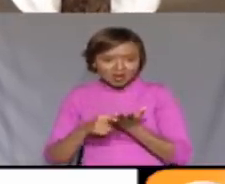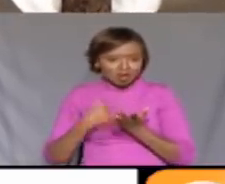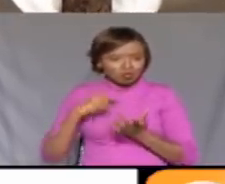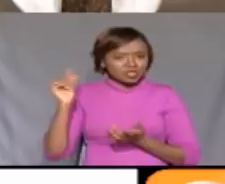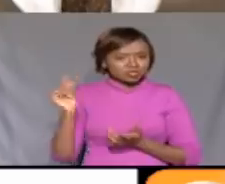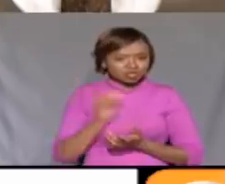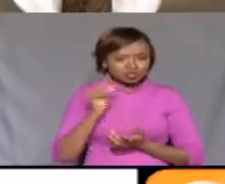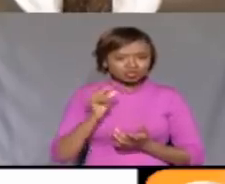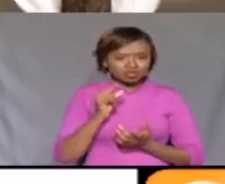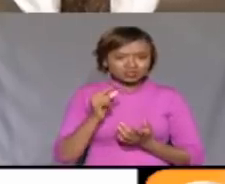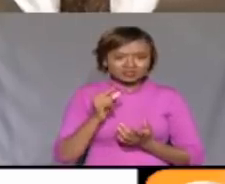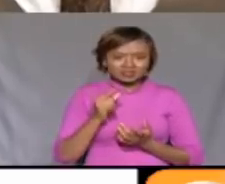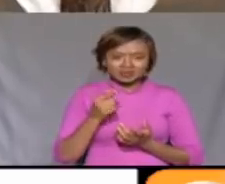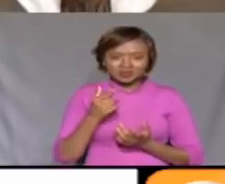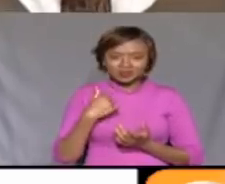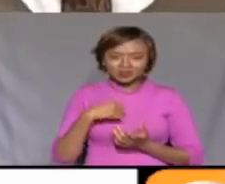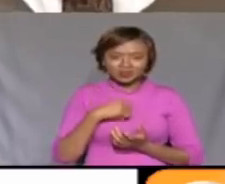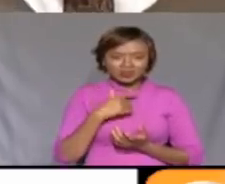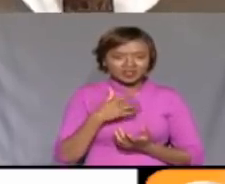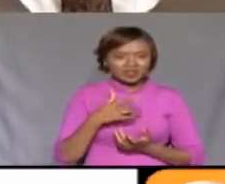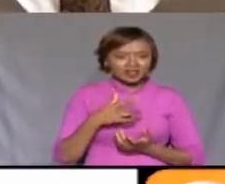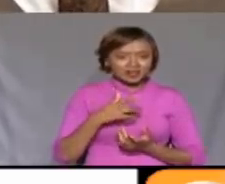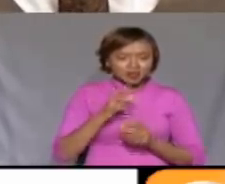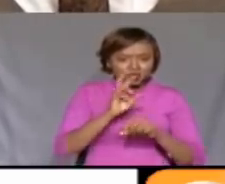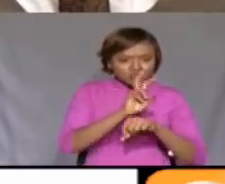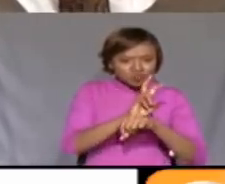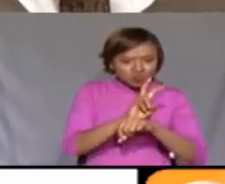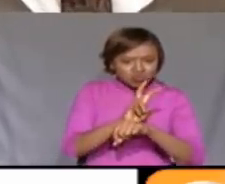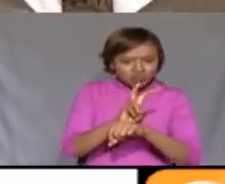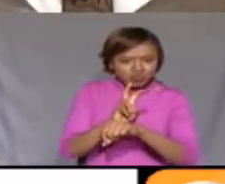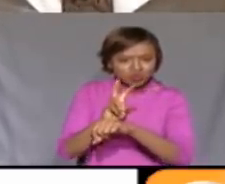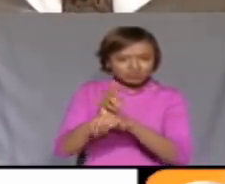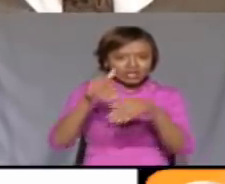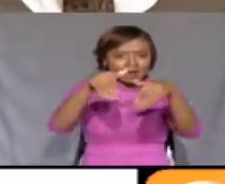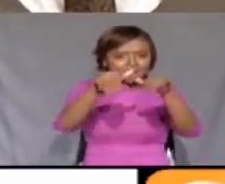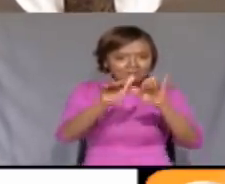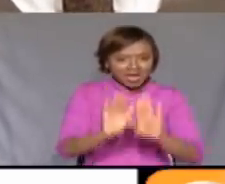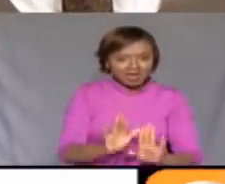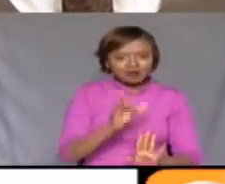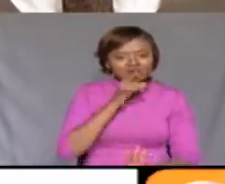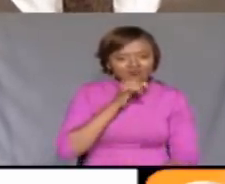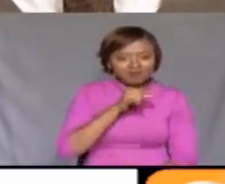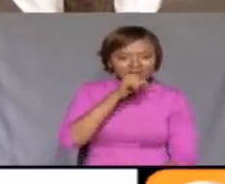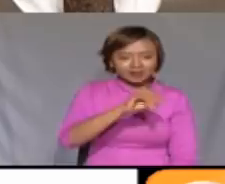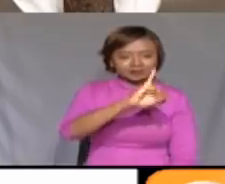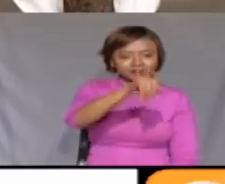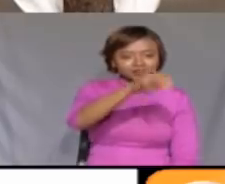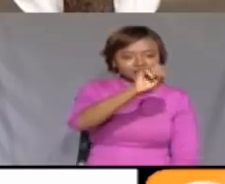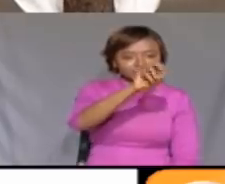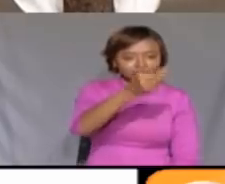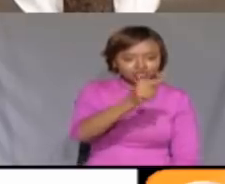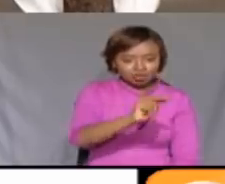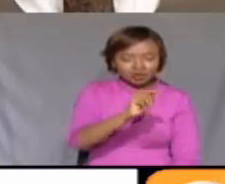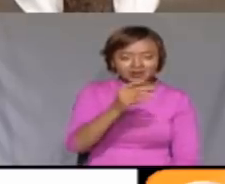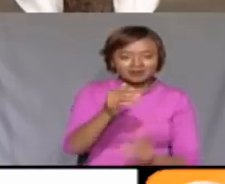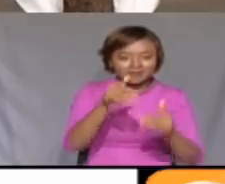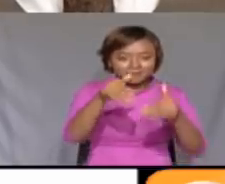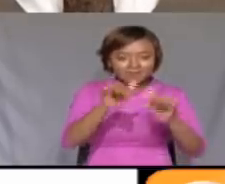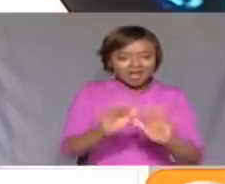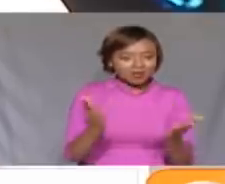in our human's weakest as we witnessed the burial of John Garang in Juba, South Sudan.